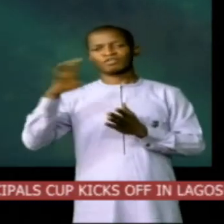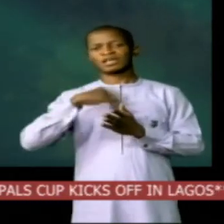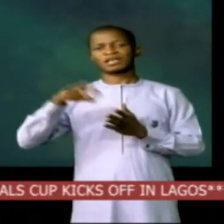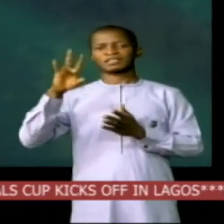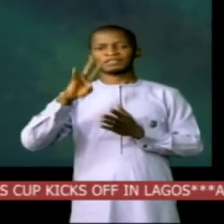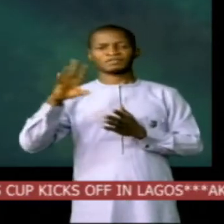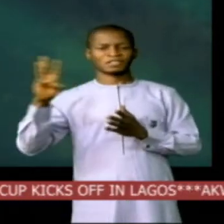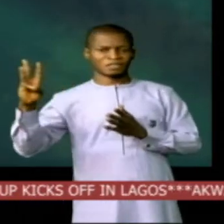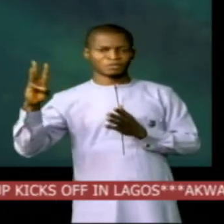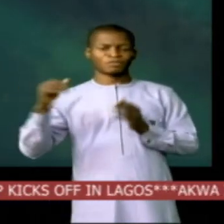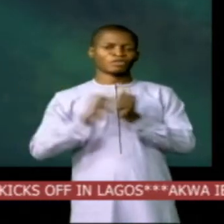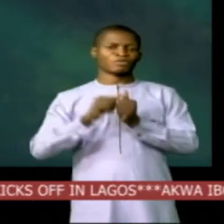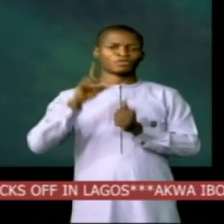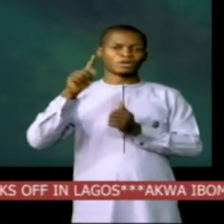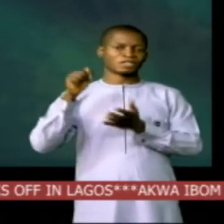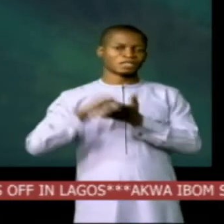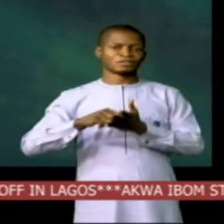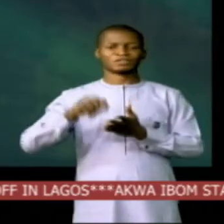154,476, with